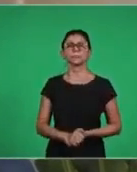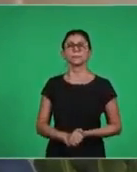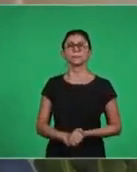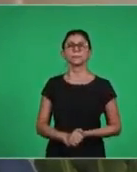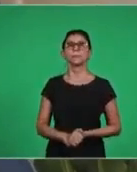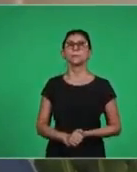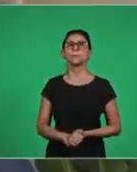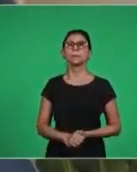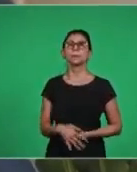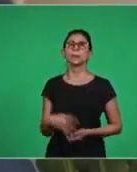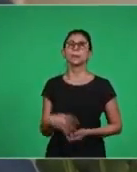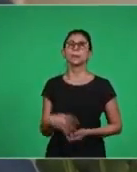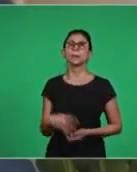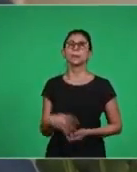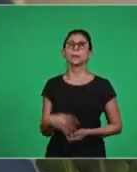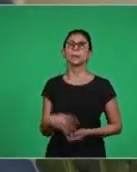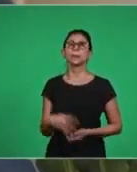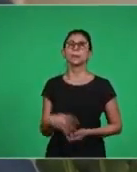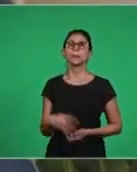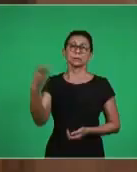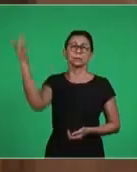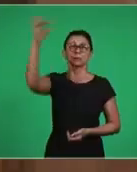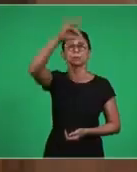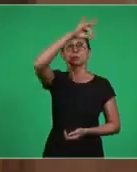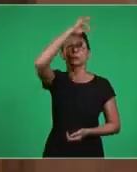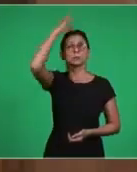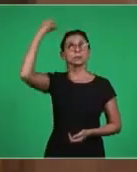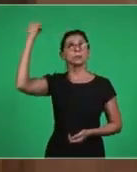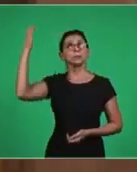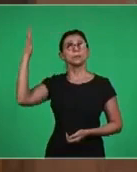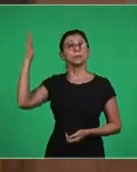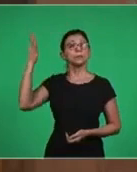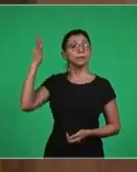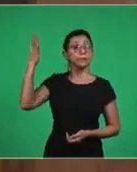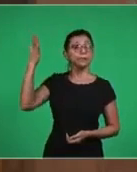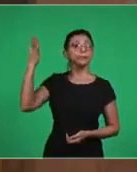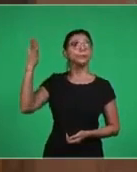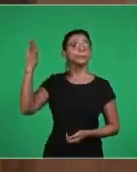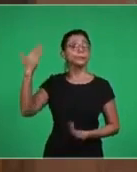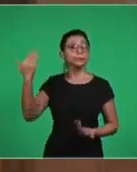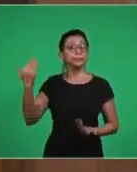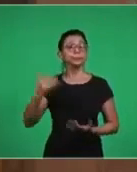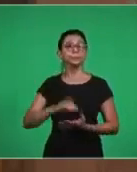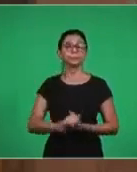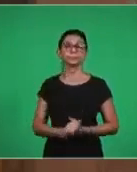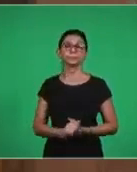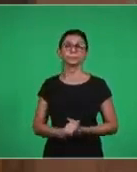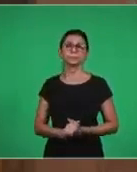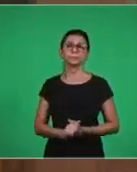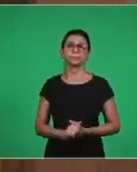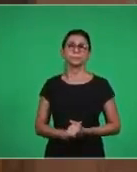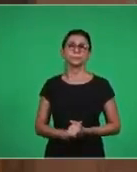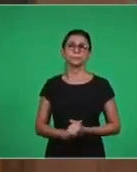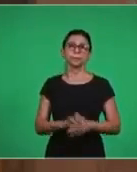The new things are the things that the Holy Spirit has for us in the way of